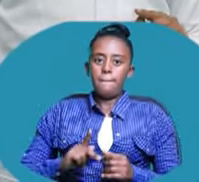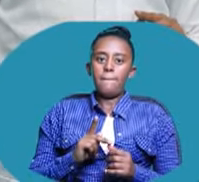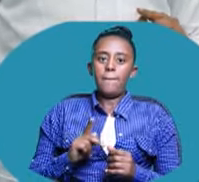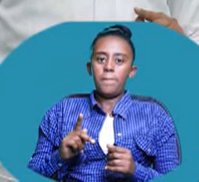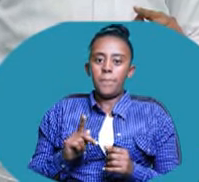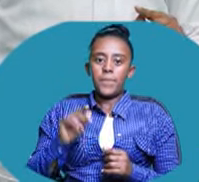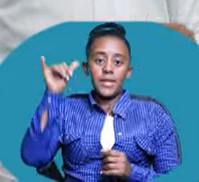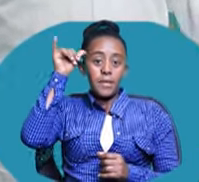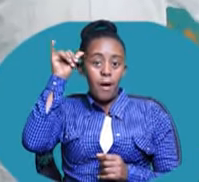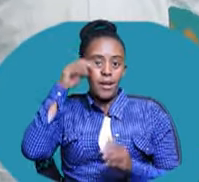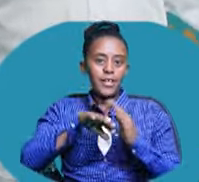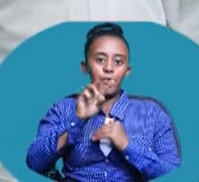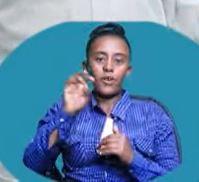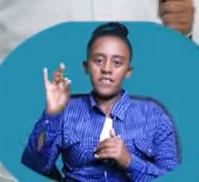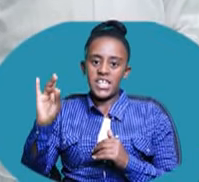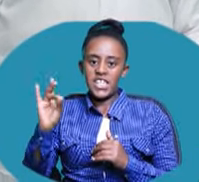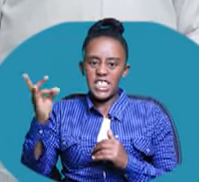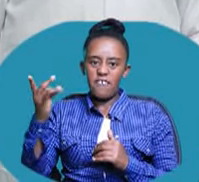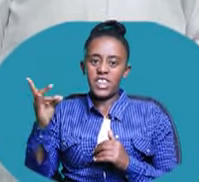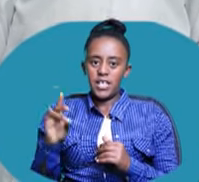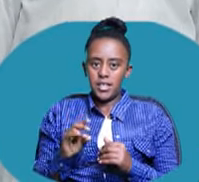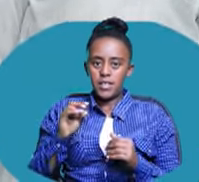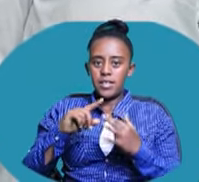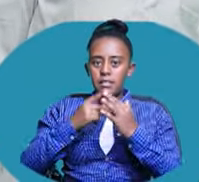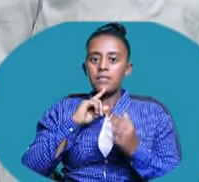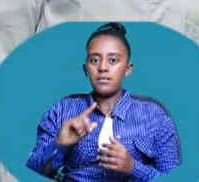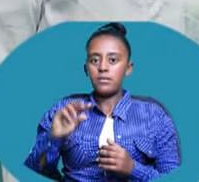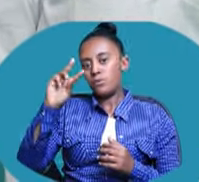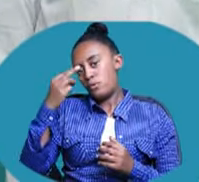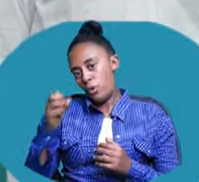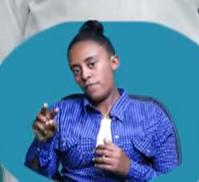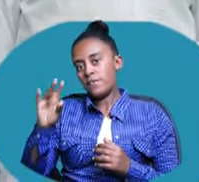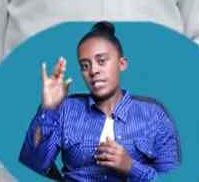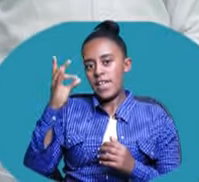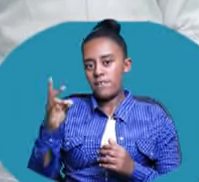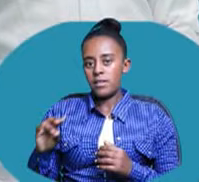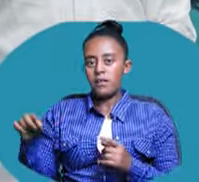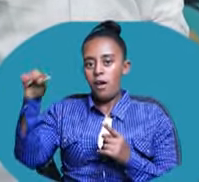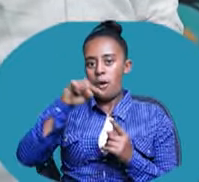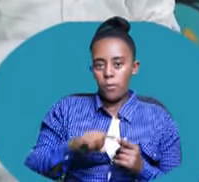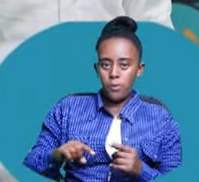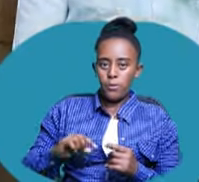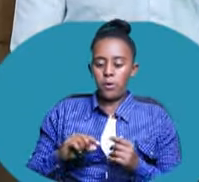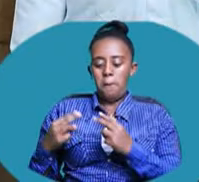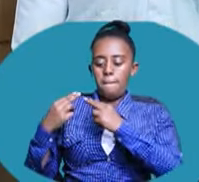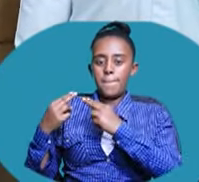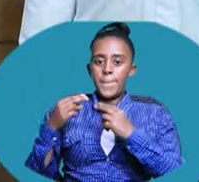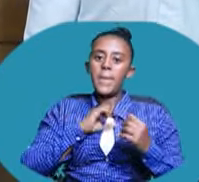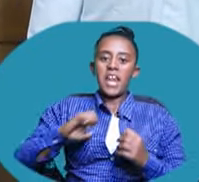in 1217. Starting from 1217 up to the downfall of Emperor Haile